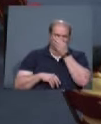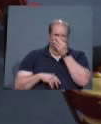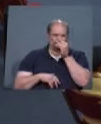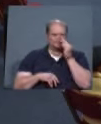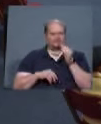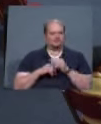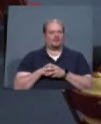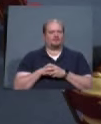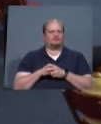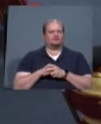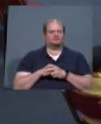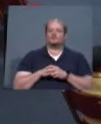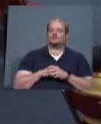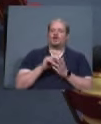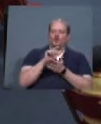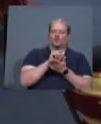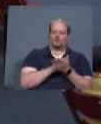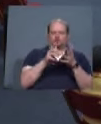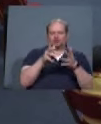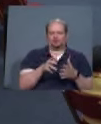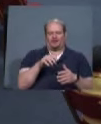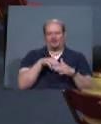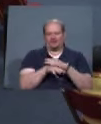will you read the ordinance? An ordinance to